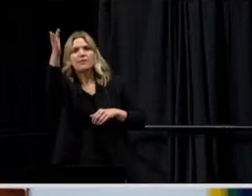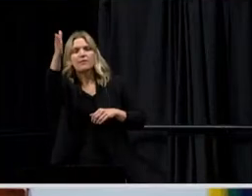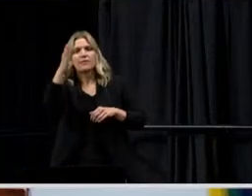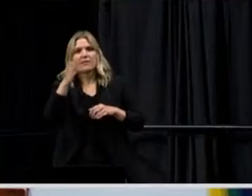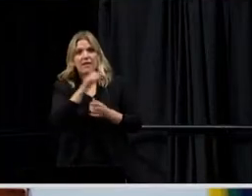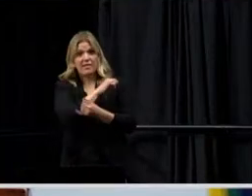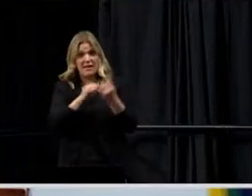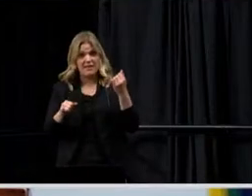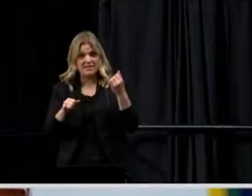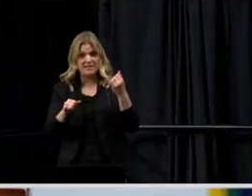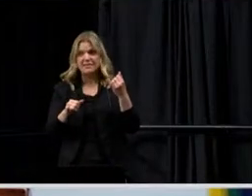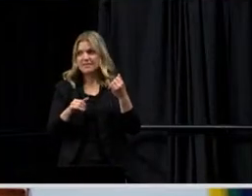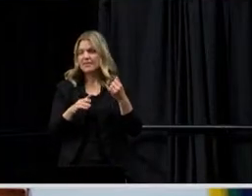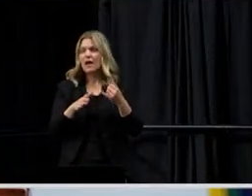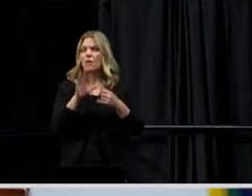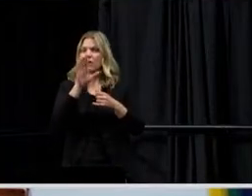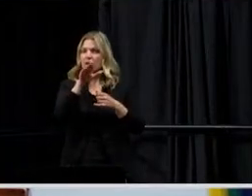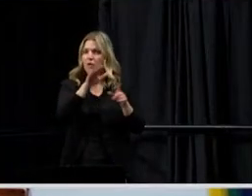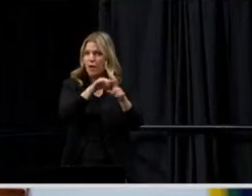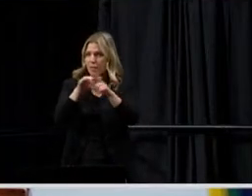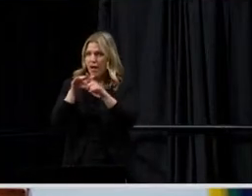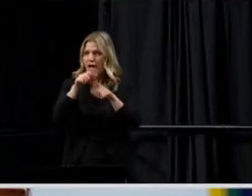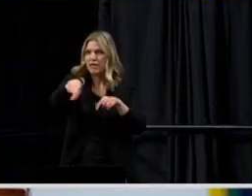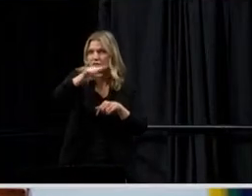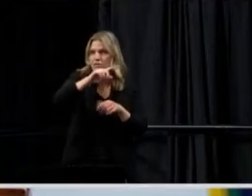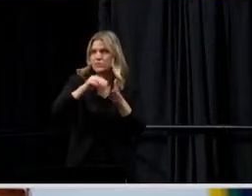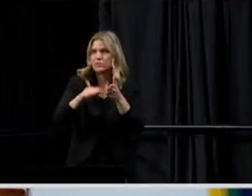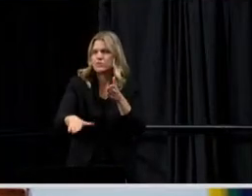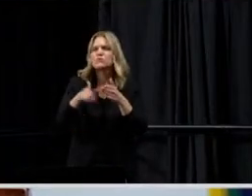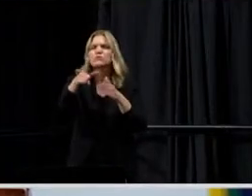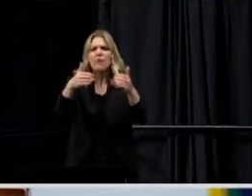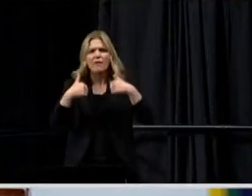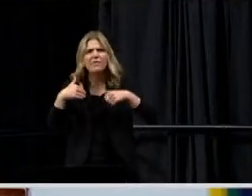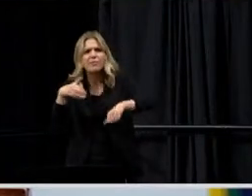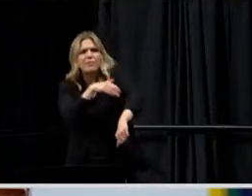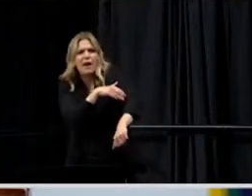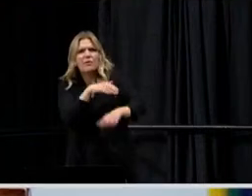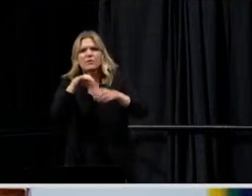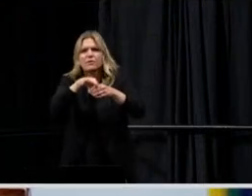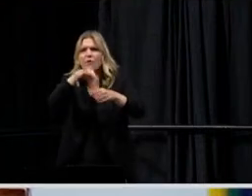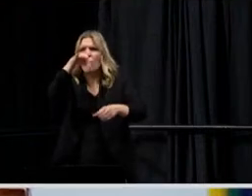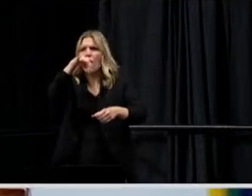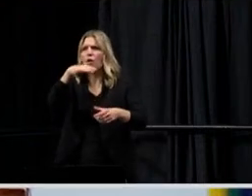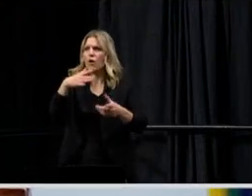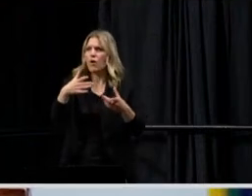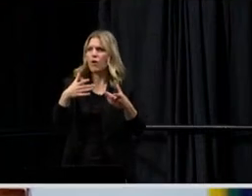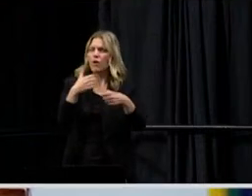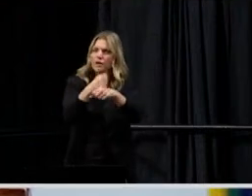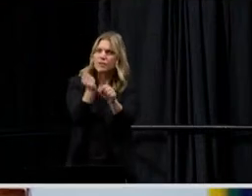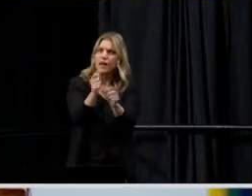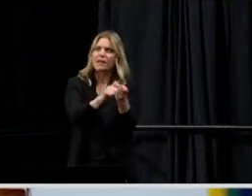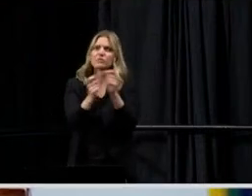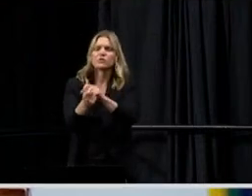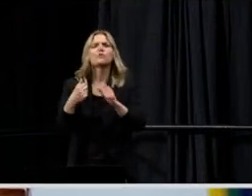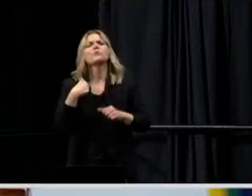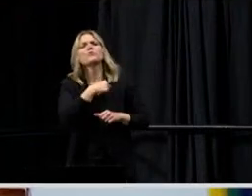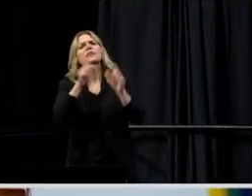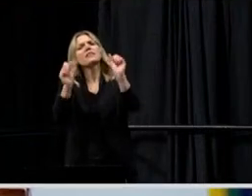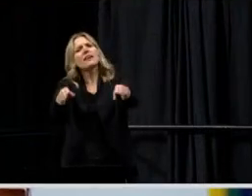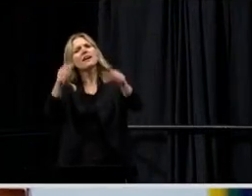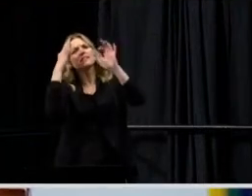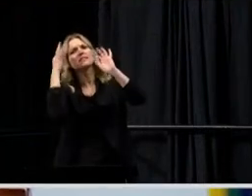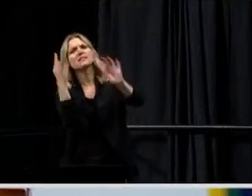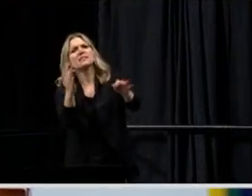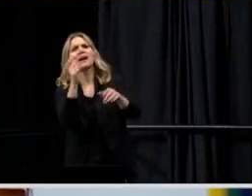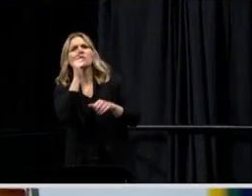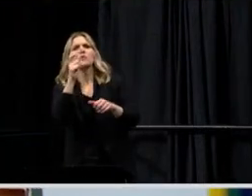Lastly, I would like to remind my classmates that you have the power to vote and to make waves of change. We can decide who is